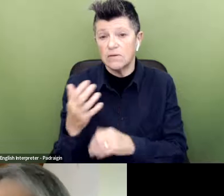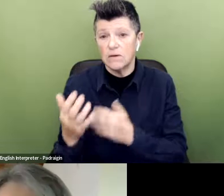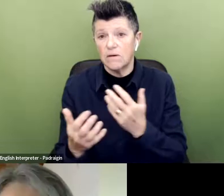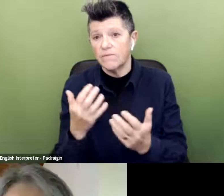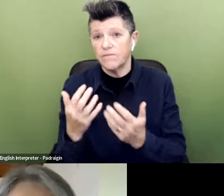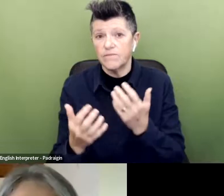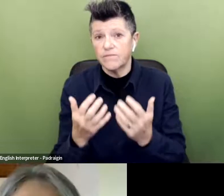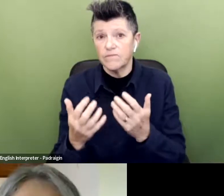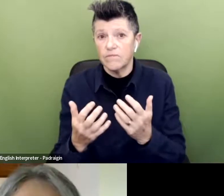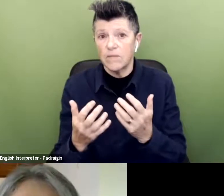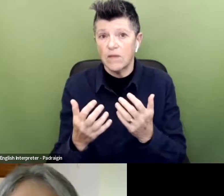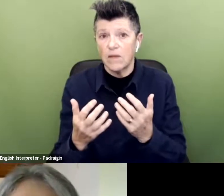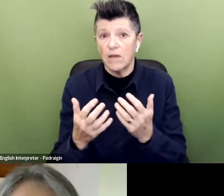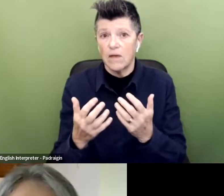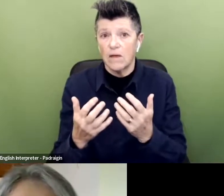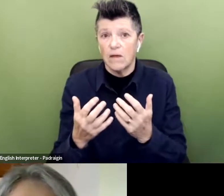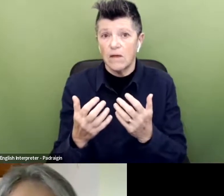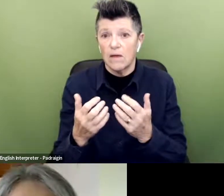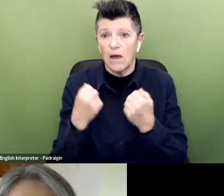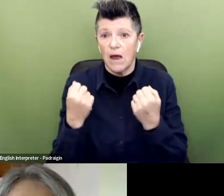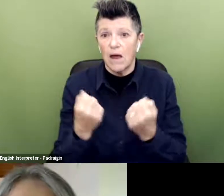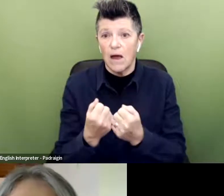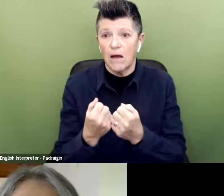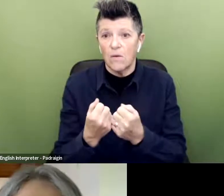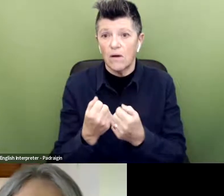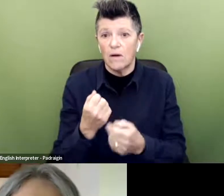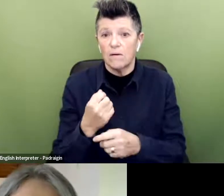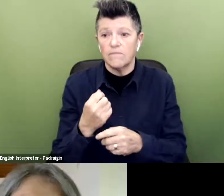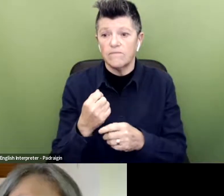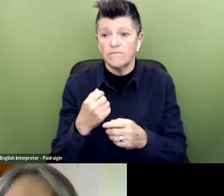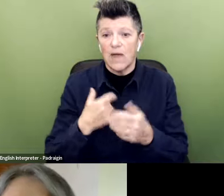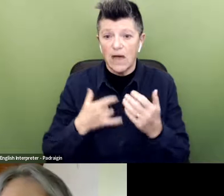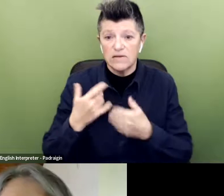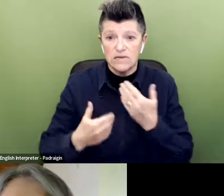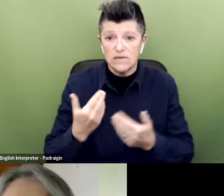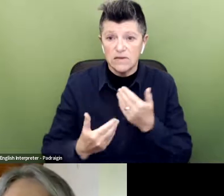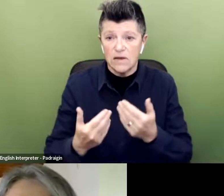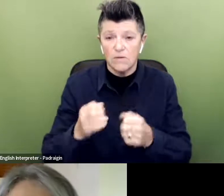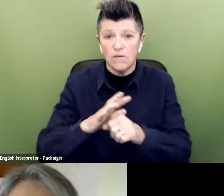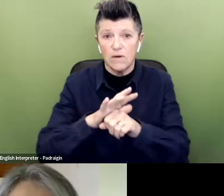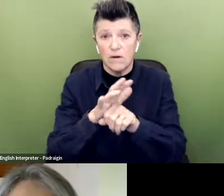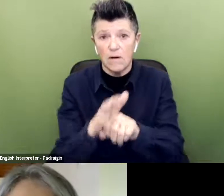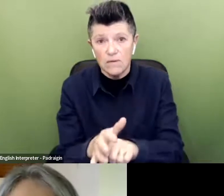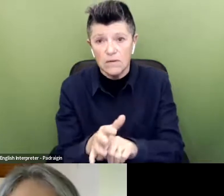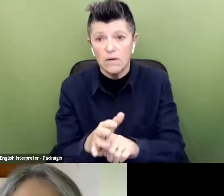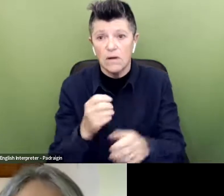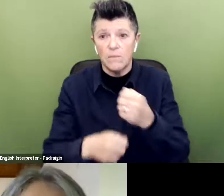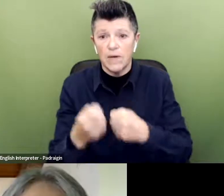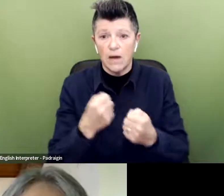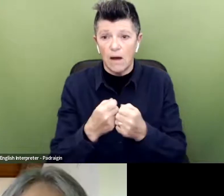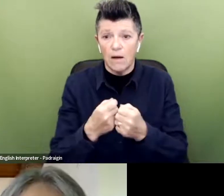the existence with COVID has drawn people's attention